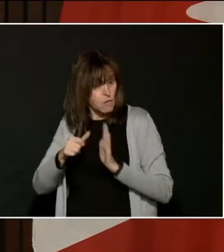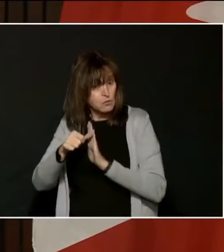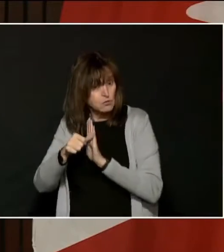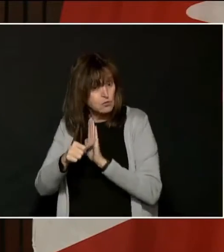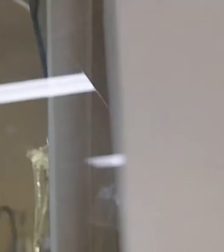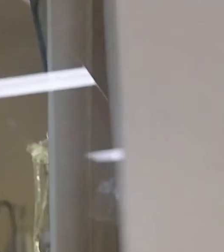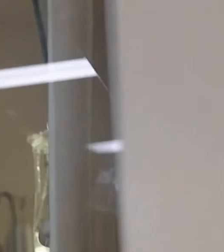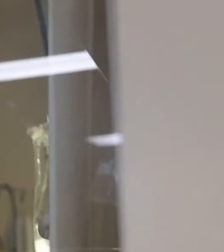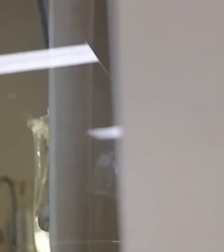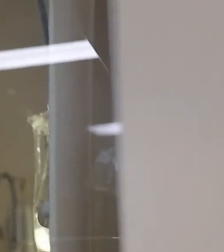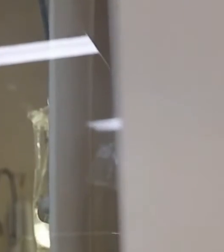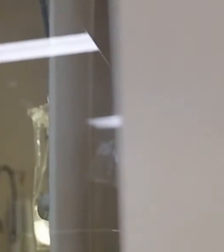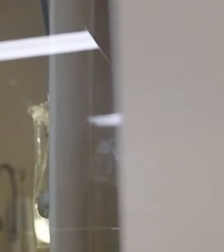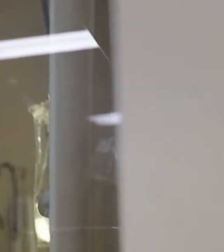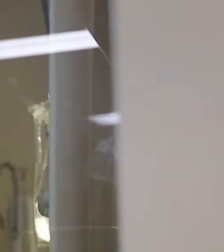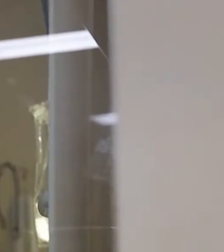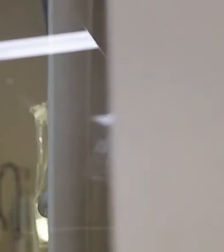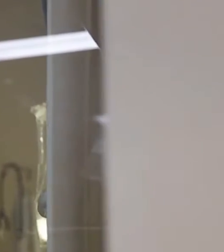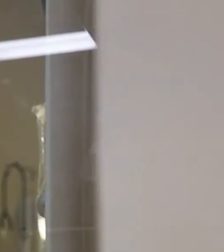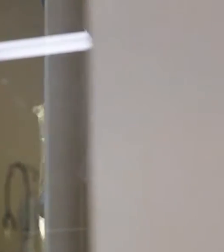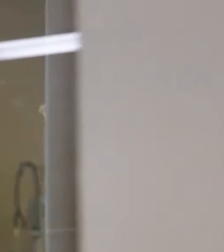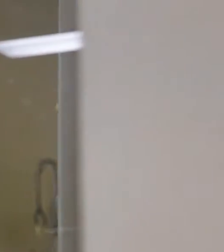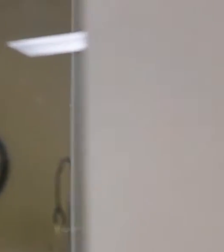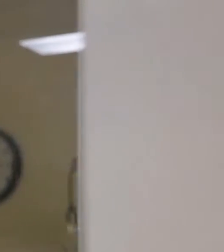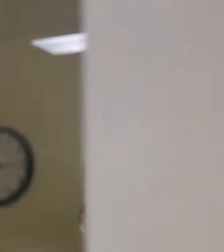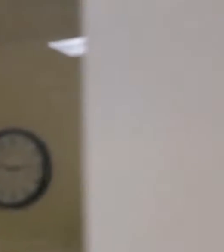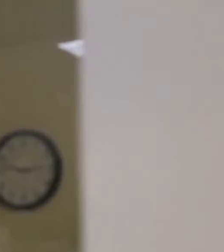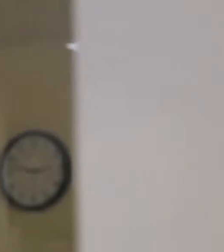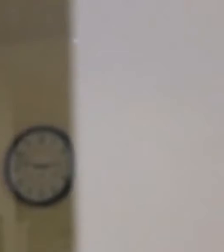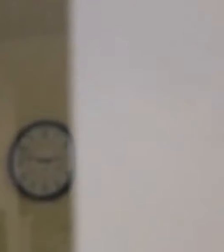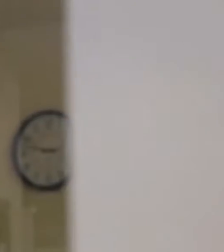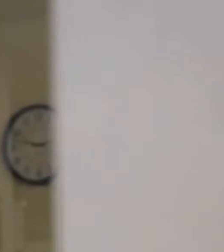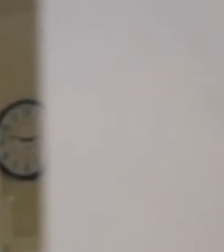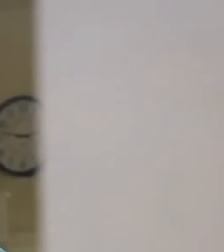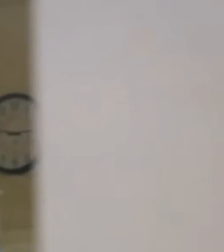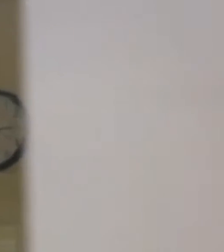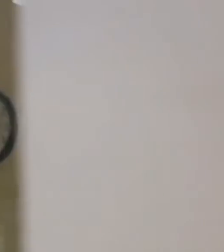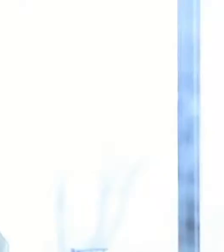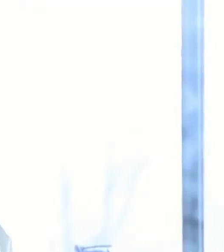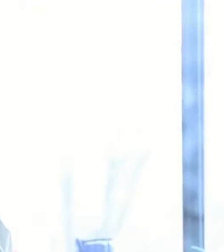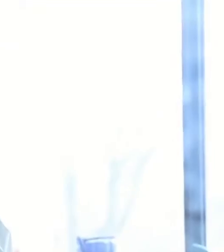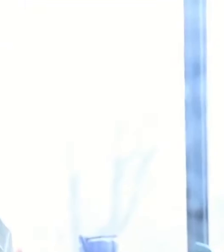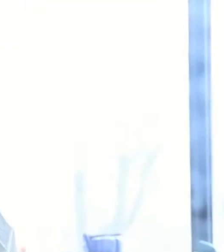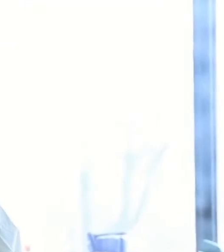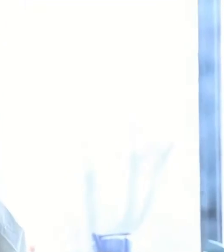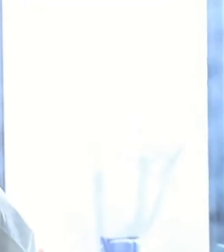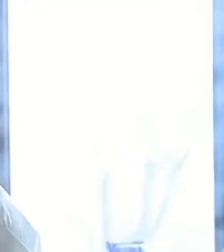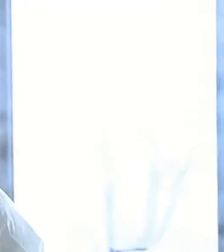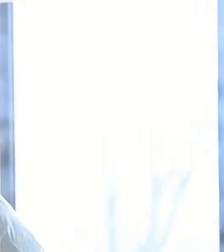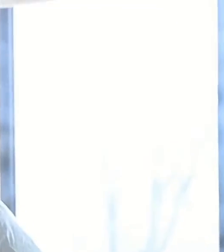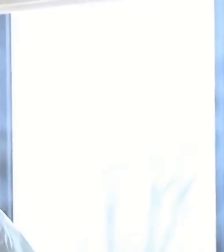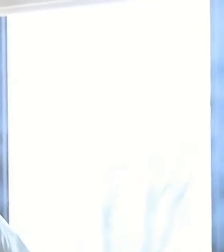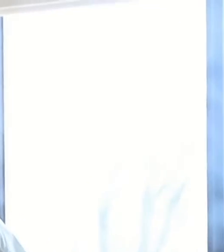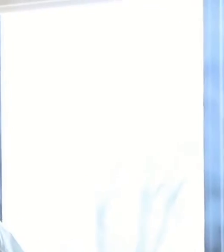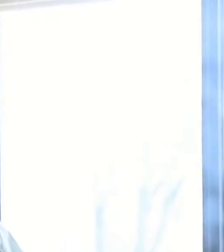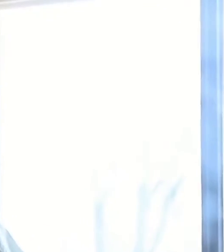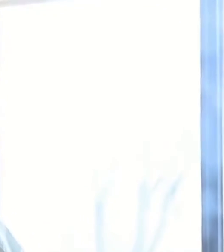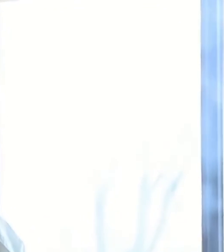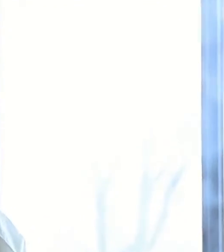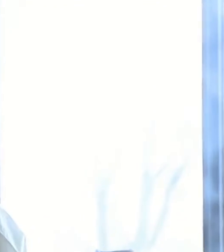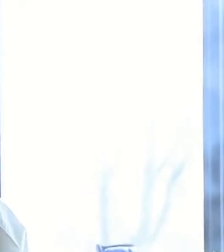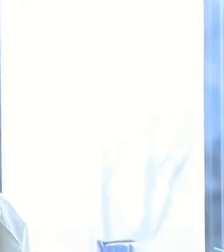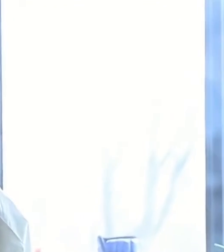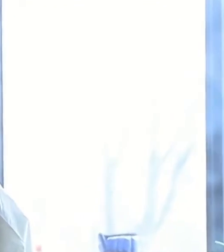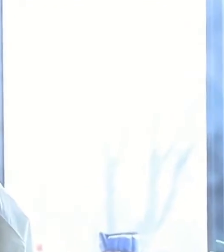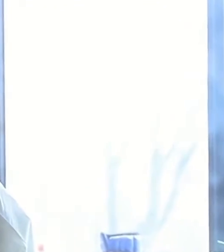to wait longer. Dr. Heyer says staffing ICUs will be a challenge if the number rises above 150. The number is based